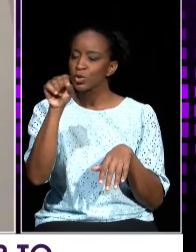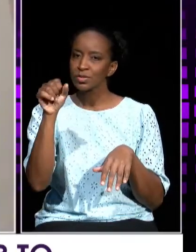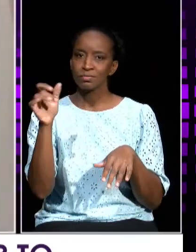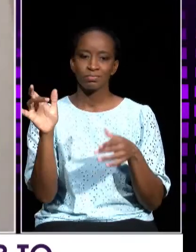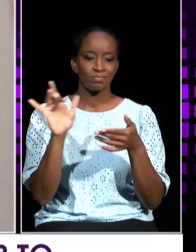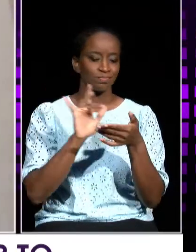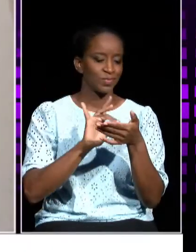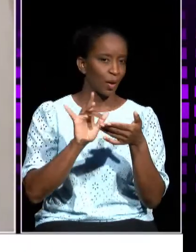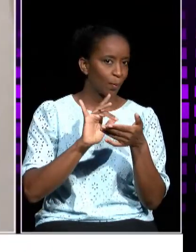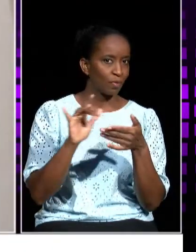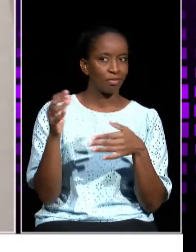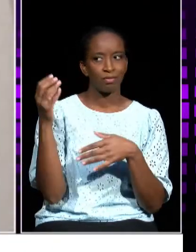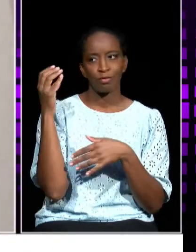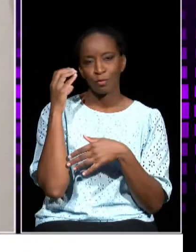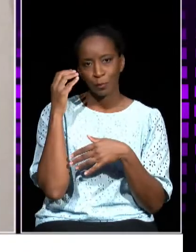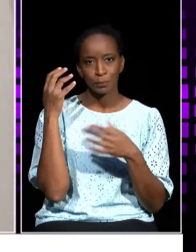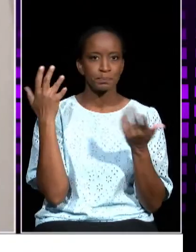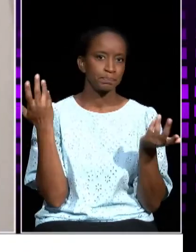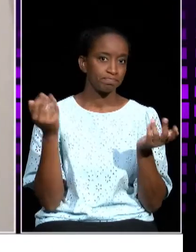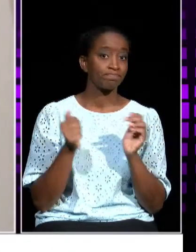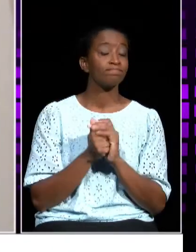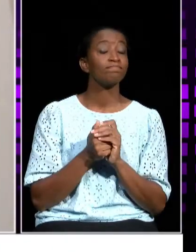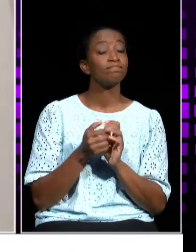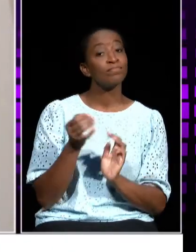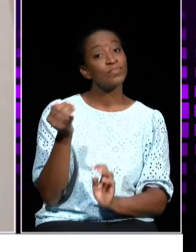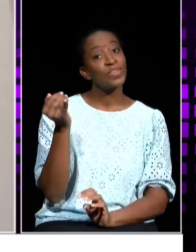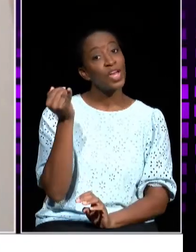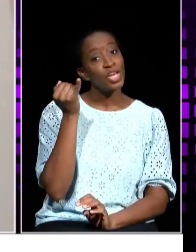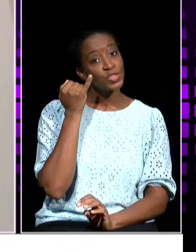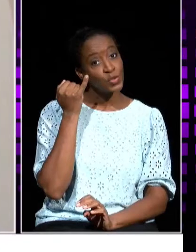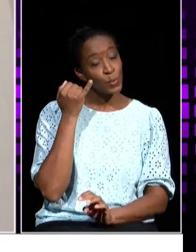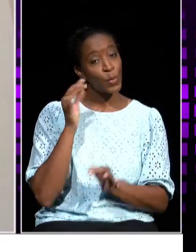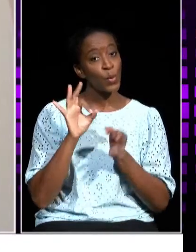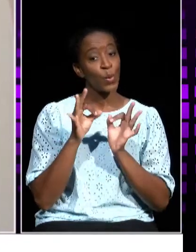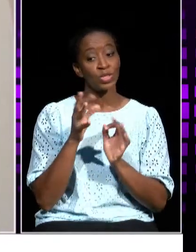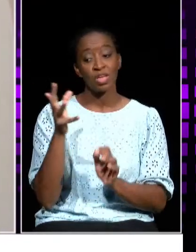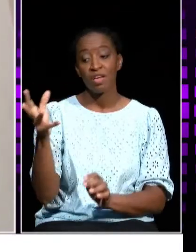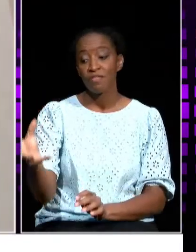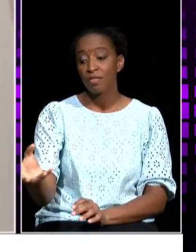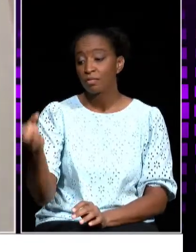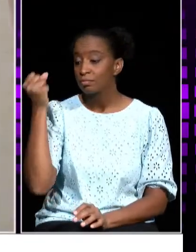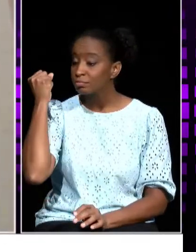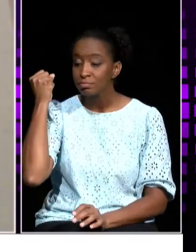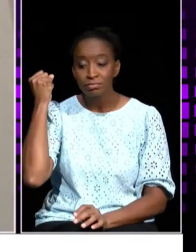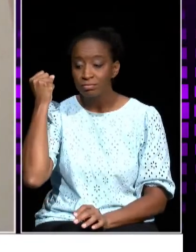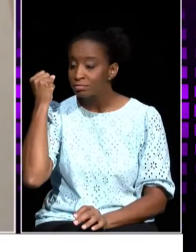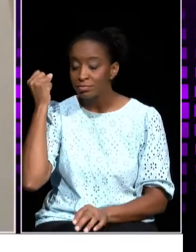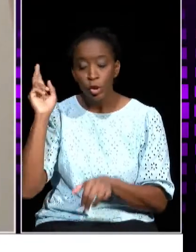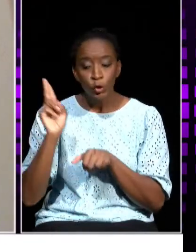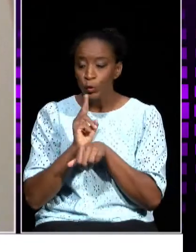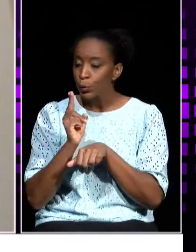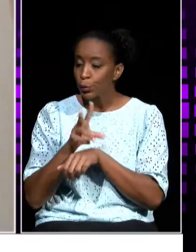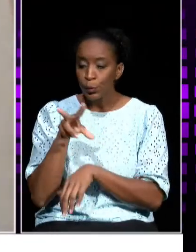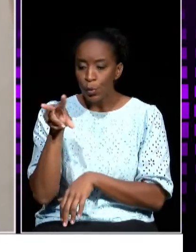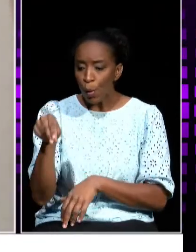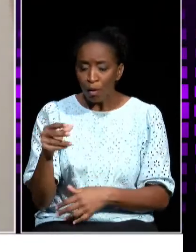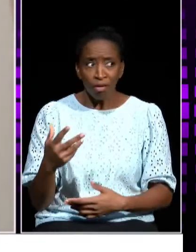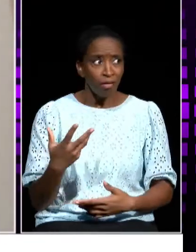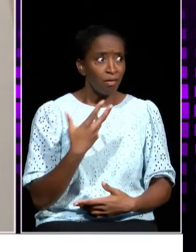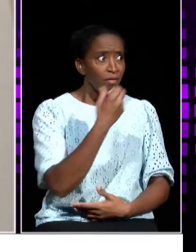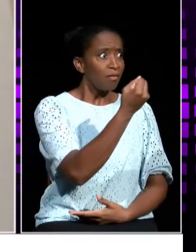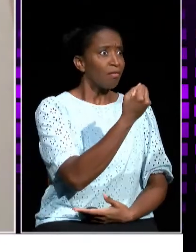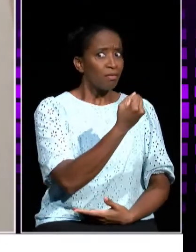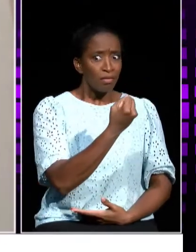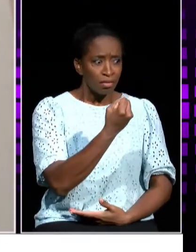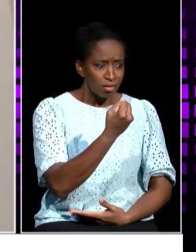if you take that device away, sometimes that hurts more than